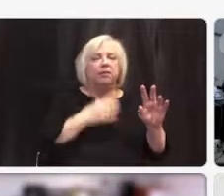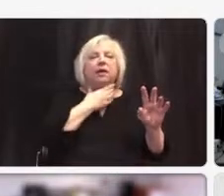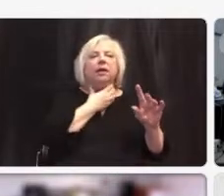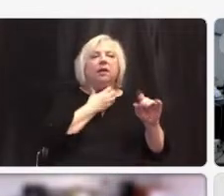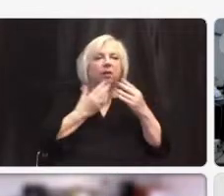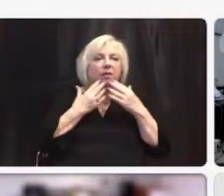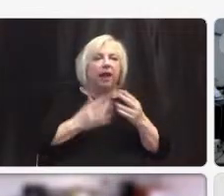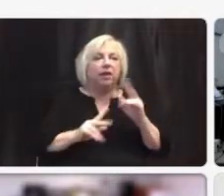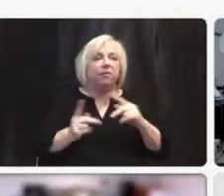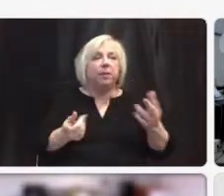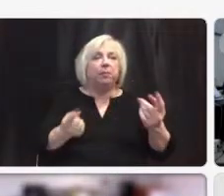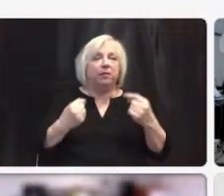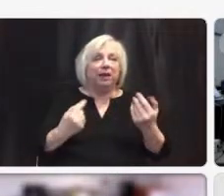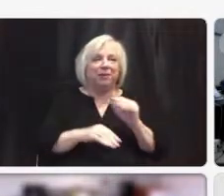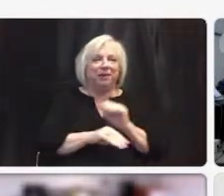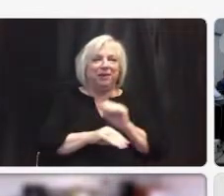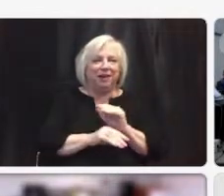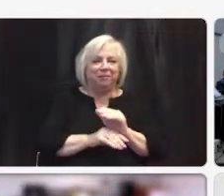for coming out this evening.